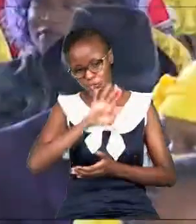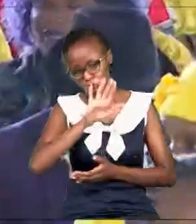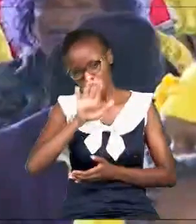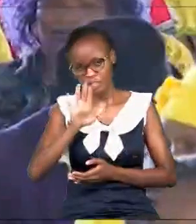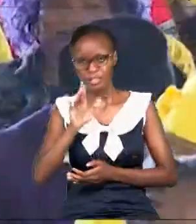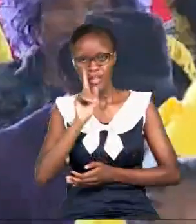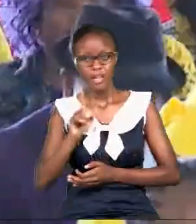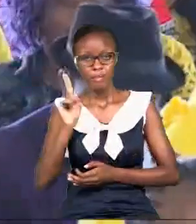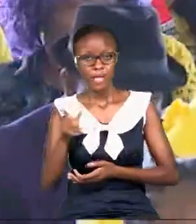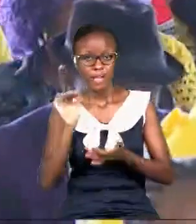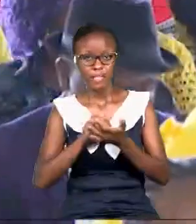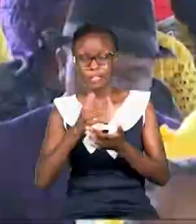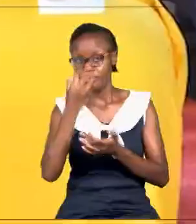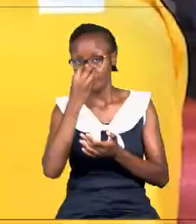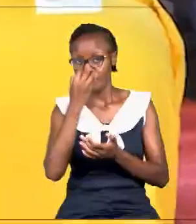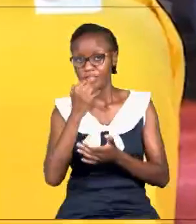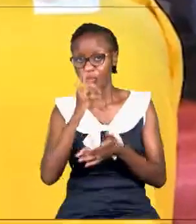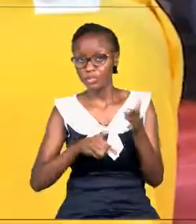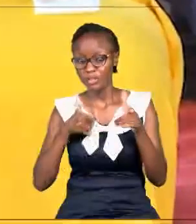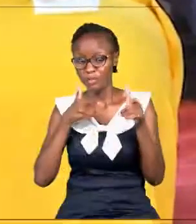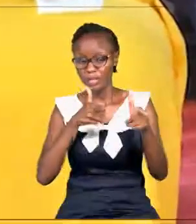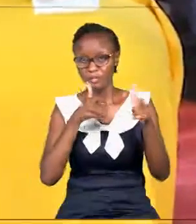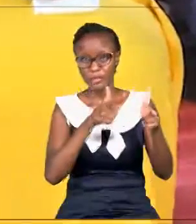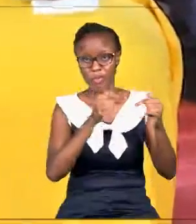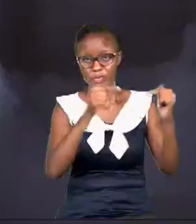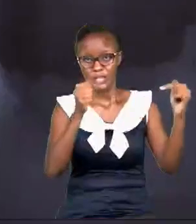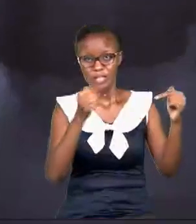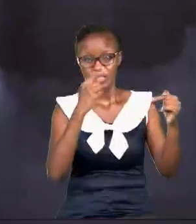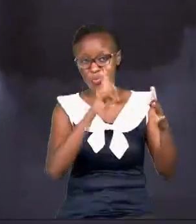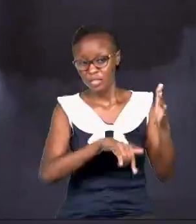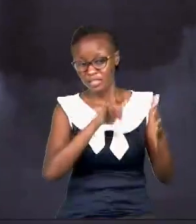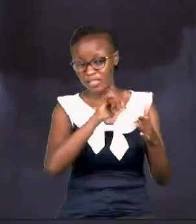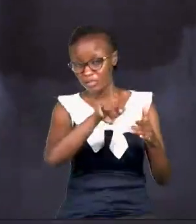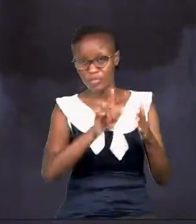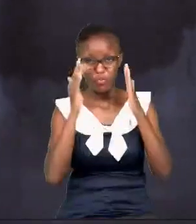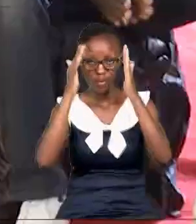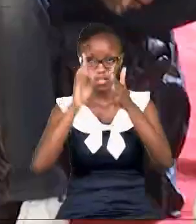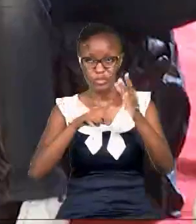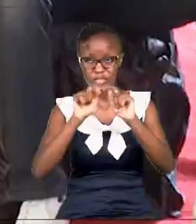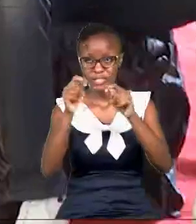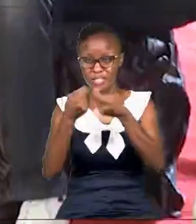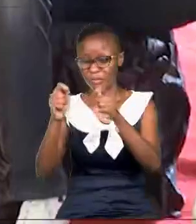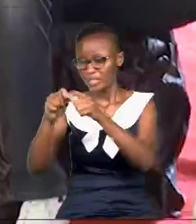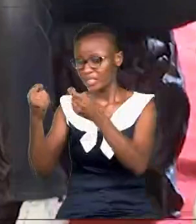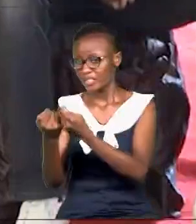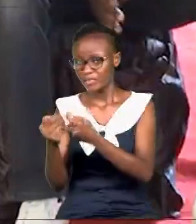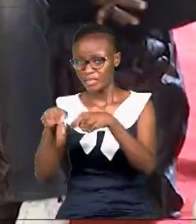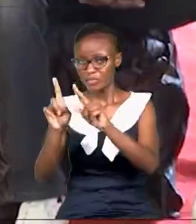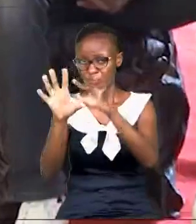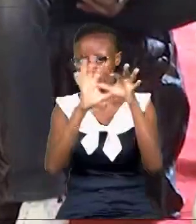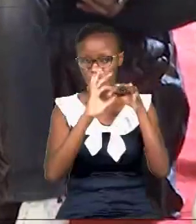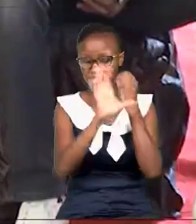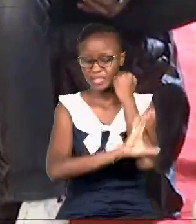Family, the DP has hit out at his competitors, saying that they are propagating tribal politics instead of uniting the